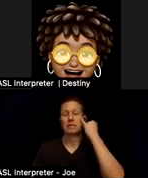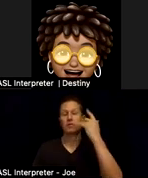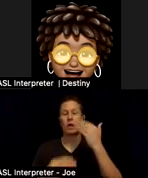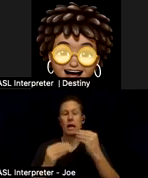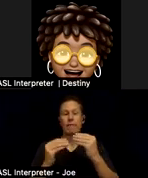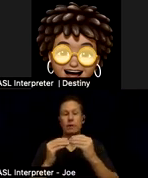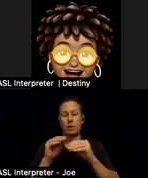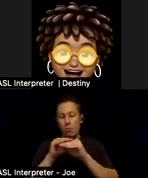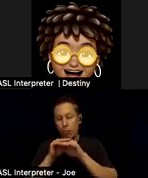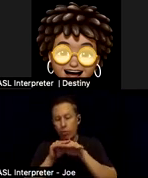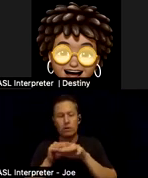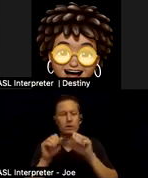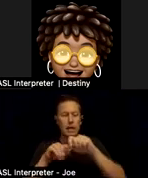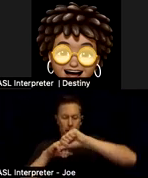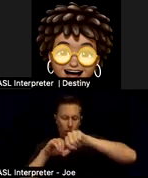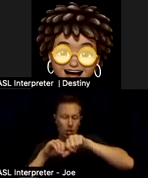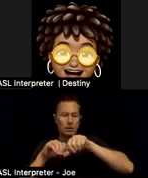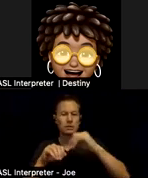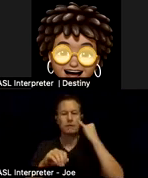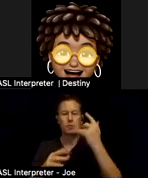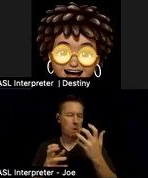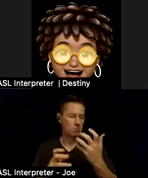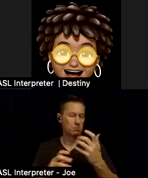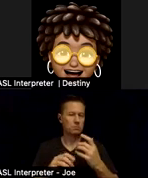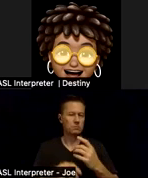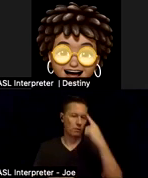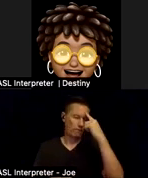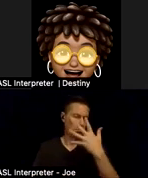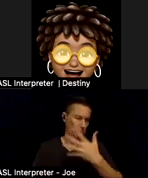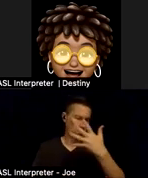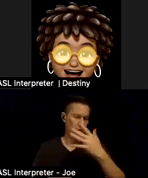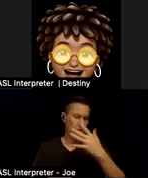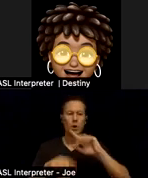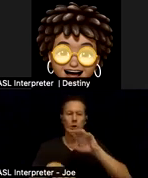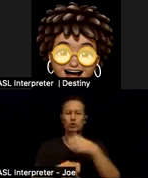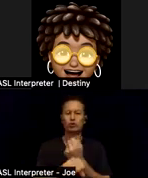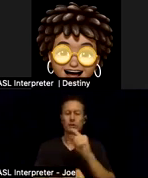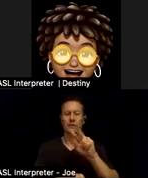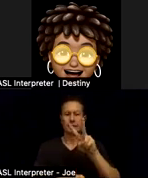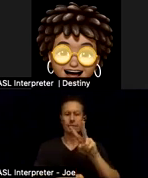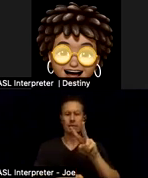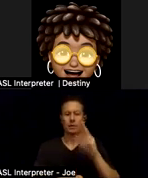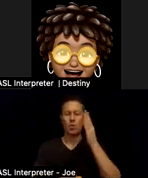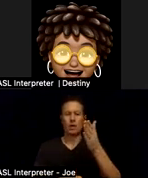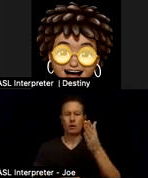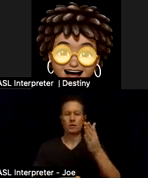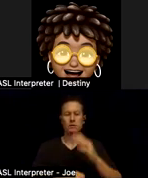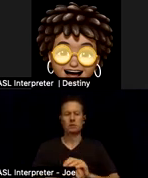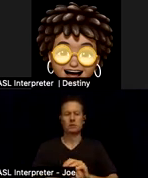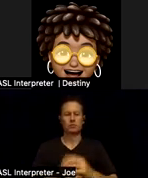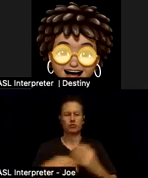for aesthetic purposes. But that should secure the TV, especially a TV like this. This extra strength, so you'll be able